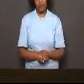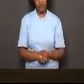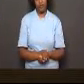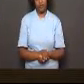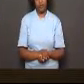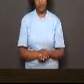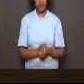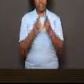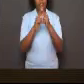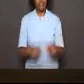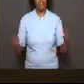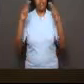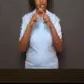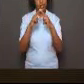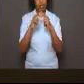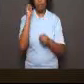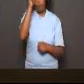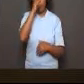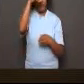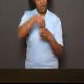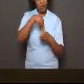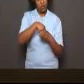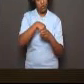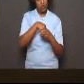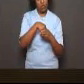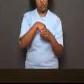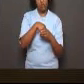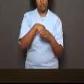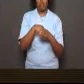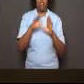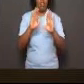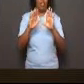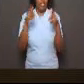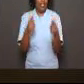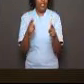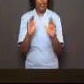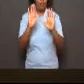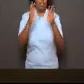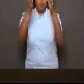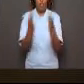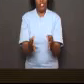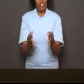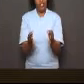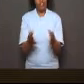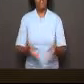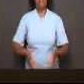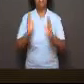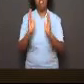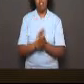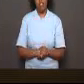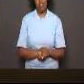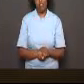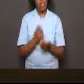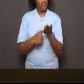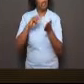Federalism in Ethiopia allows the right to self-determination, which means